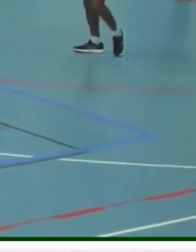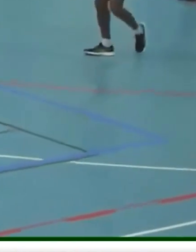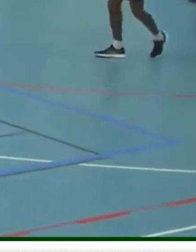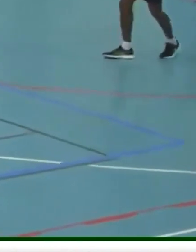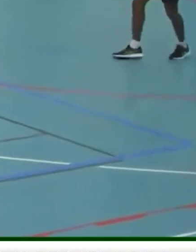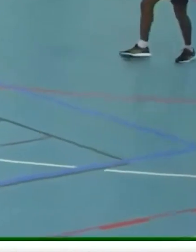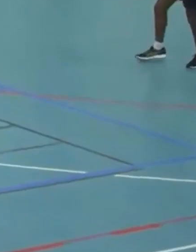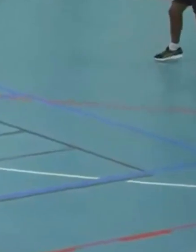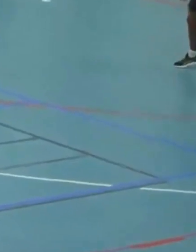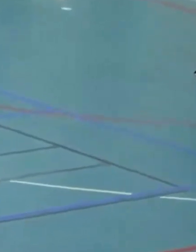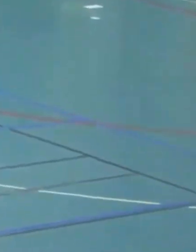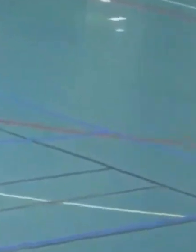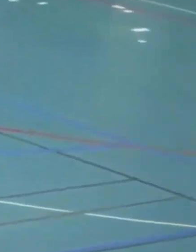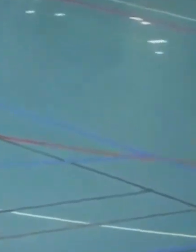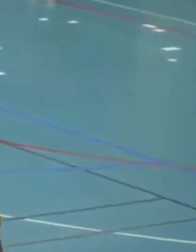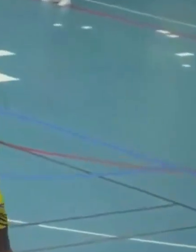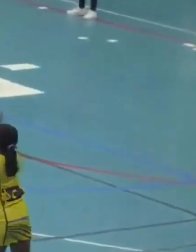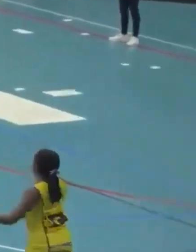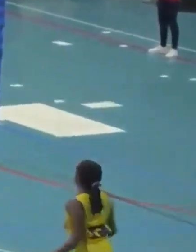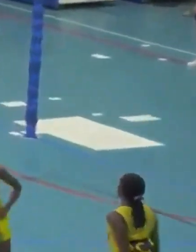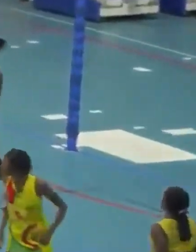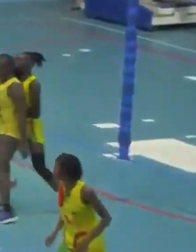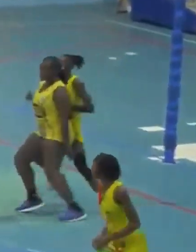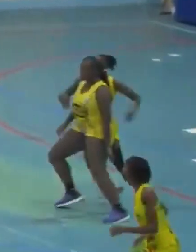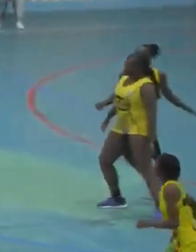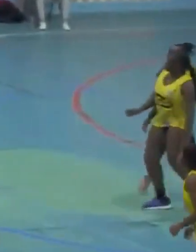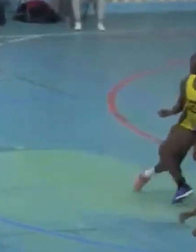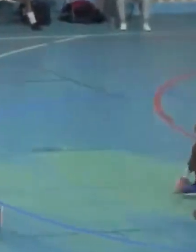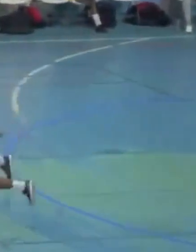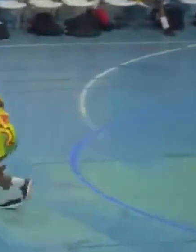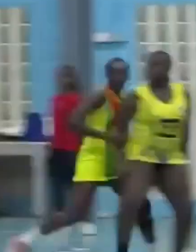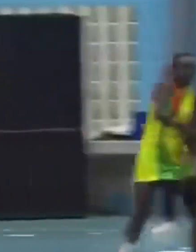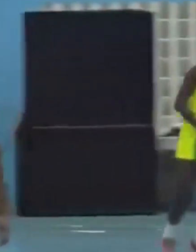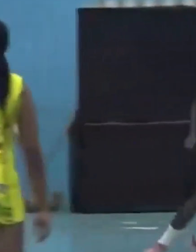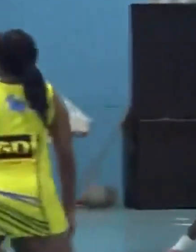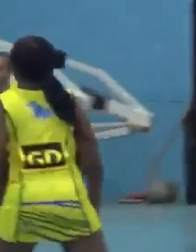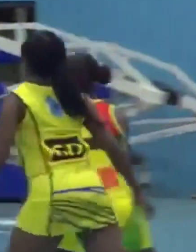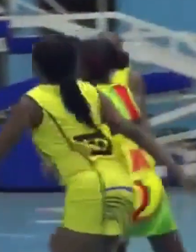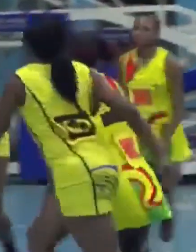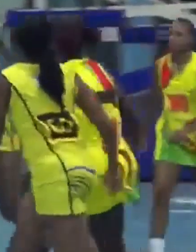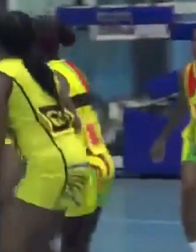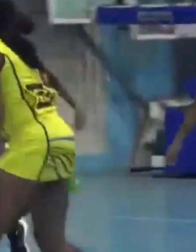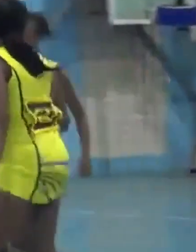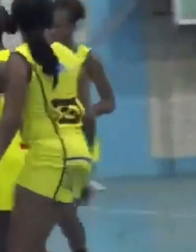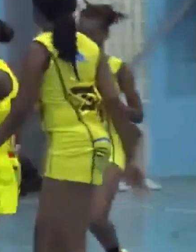Throw into Barbados. We can see a slight change